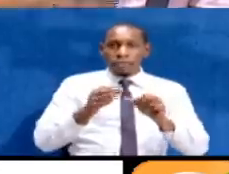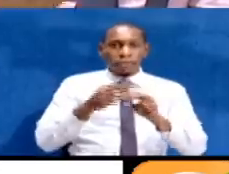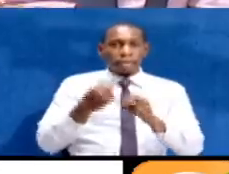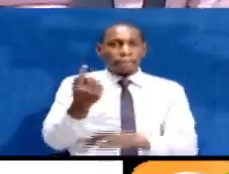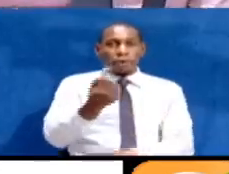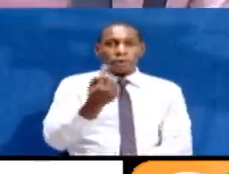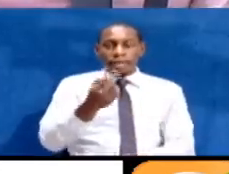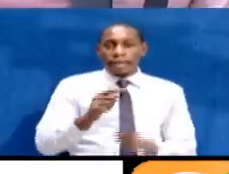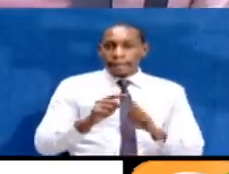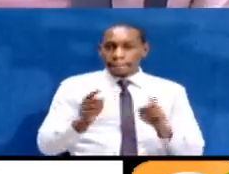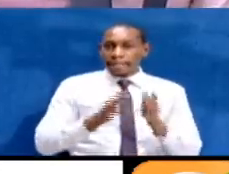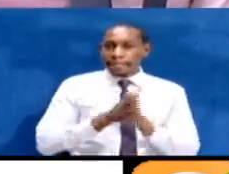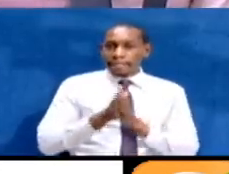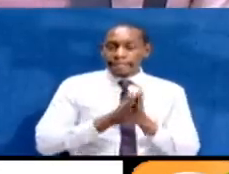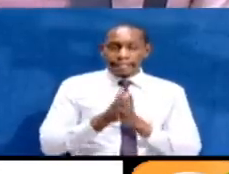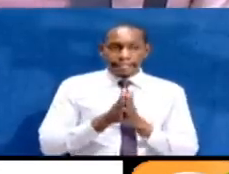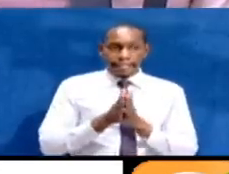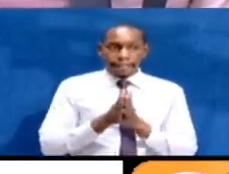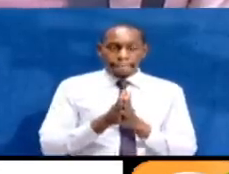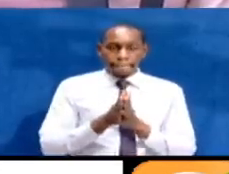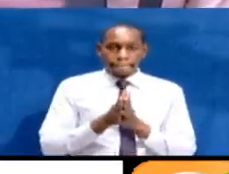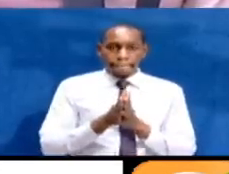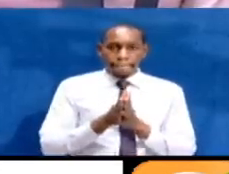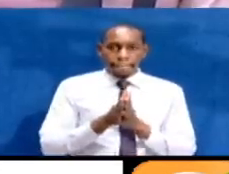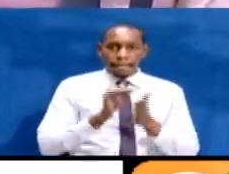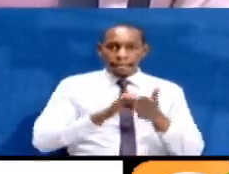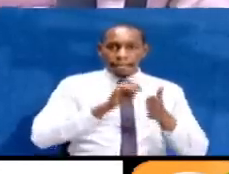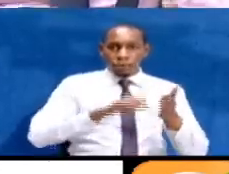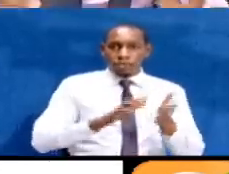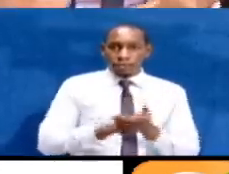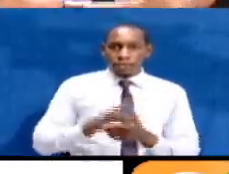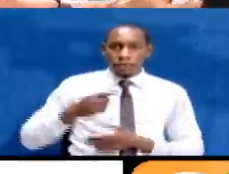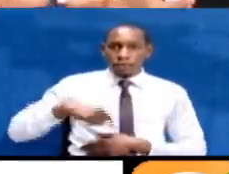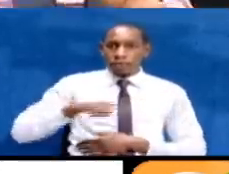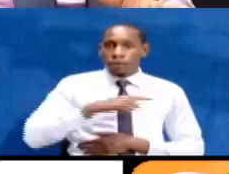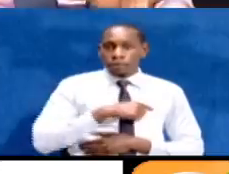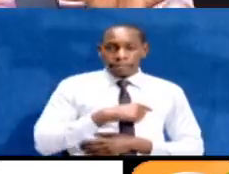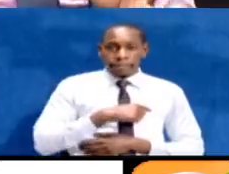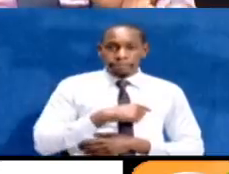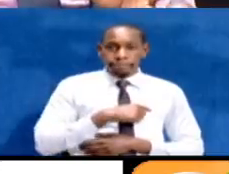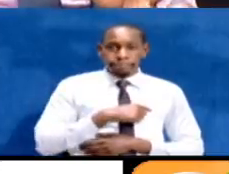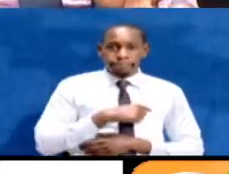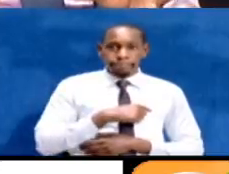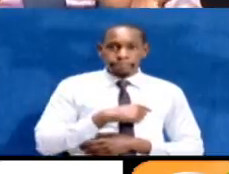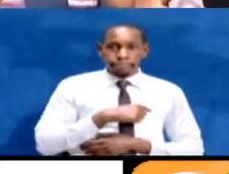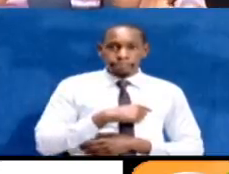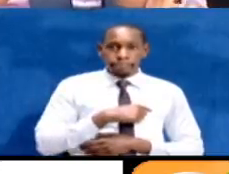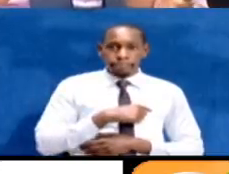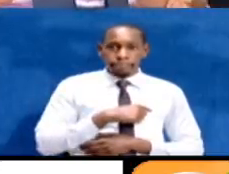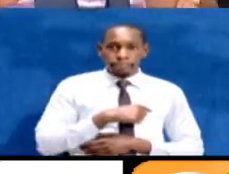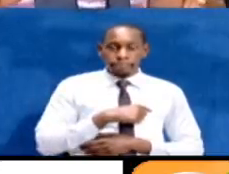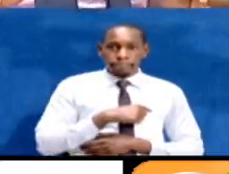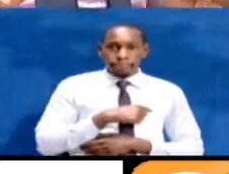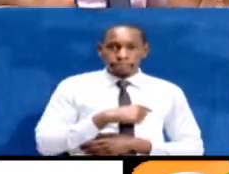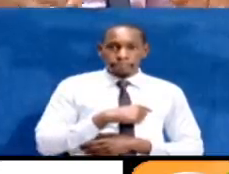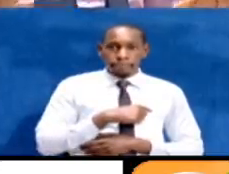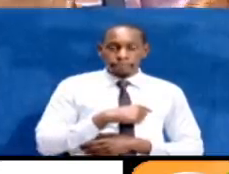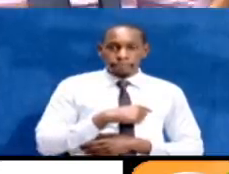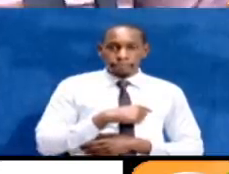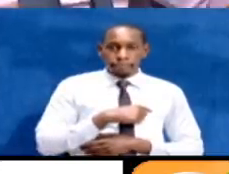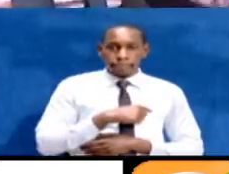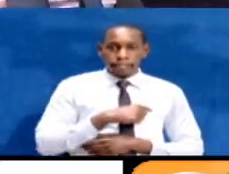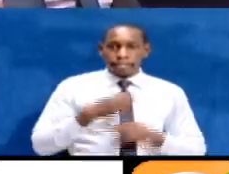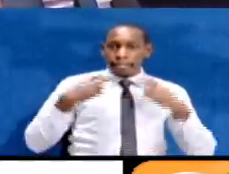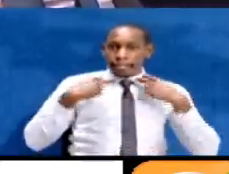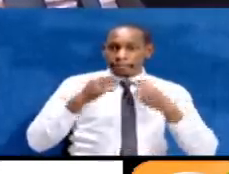name. But it's interesting that we seem to be caught in a rut, and I think I'll go to you, Jamila,